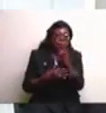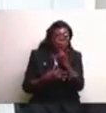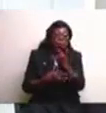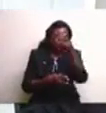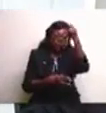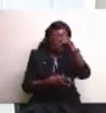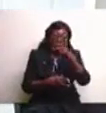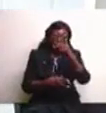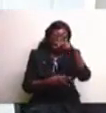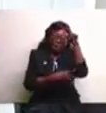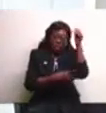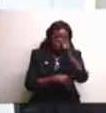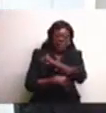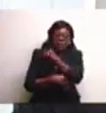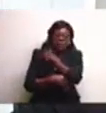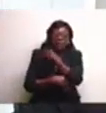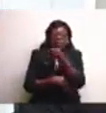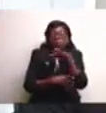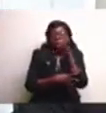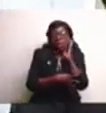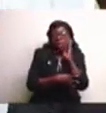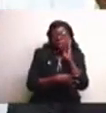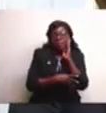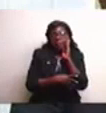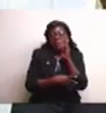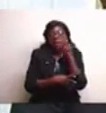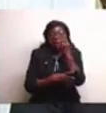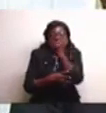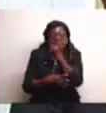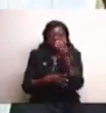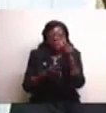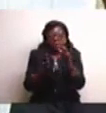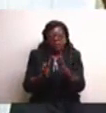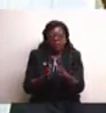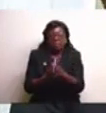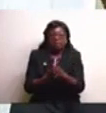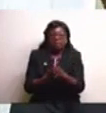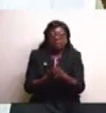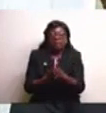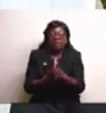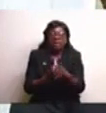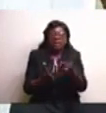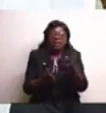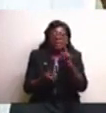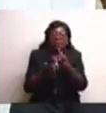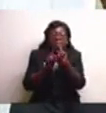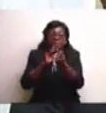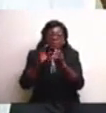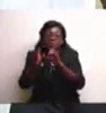Smith was. Madam Speaker, in that most recent conversation,